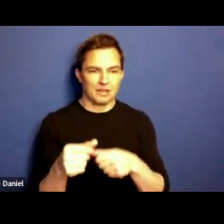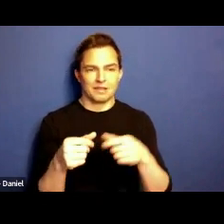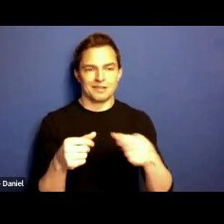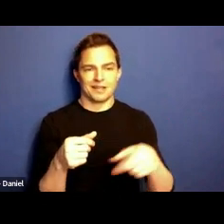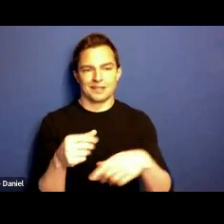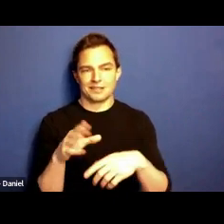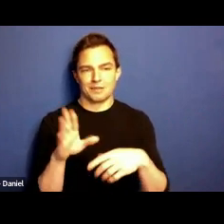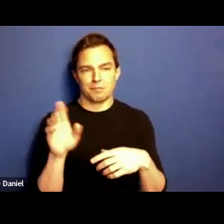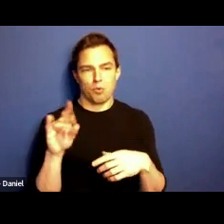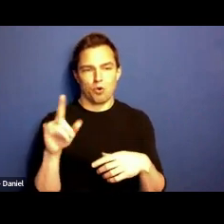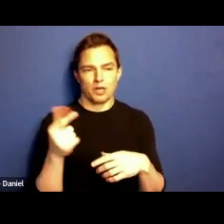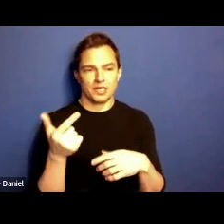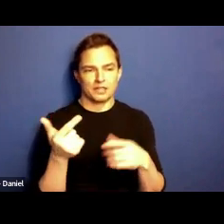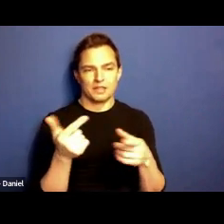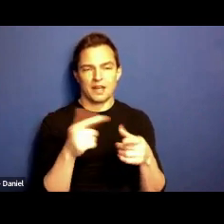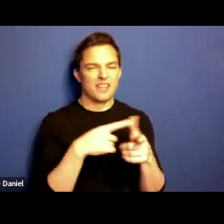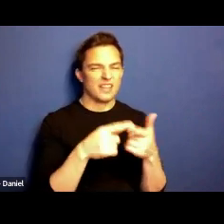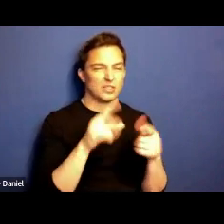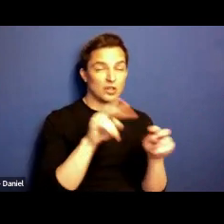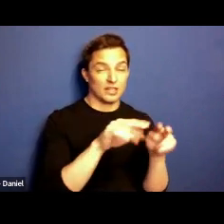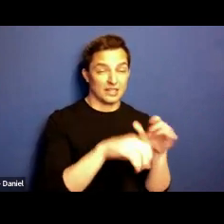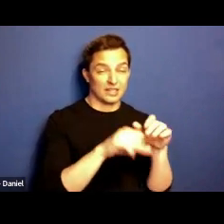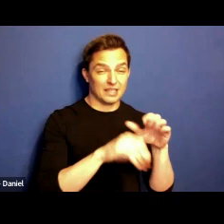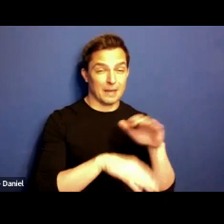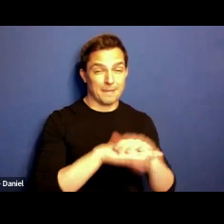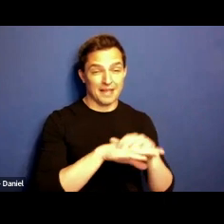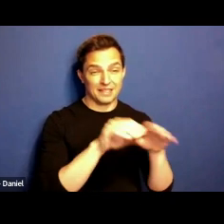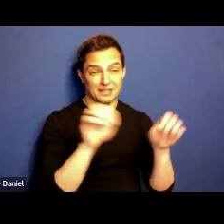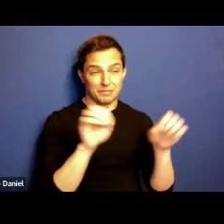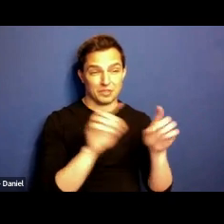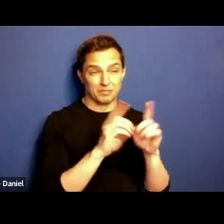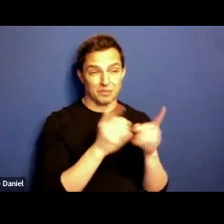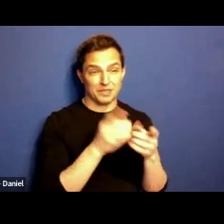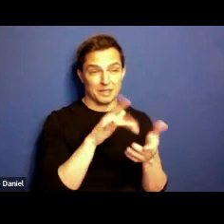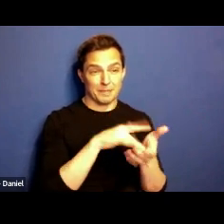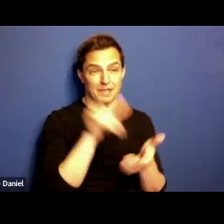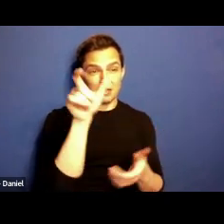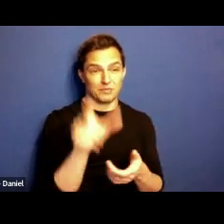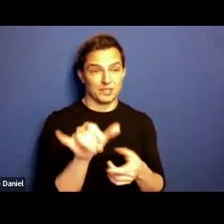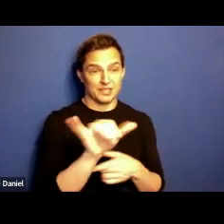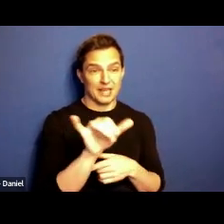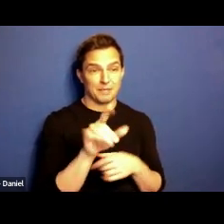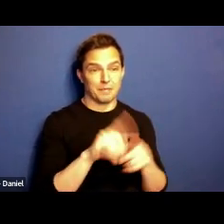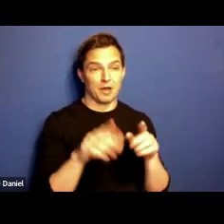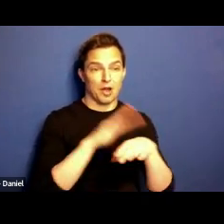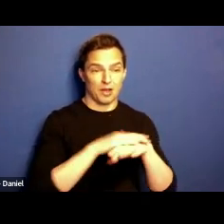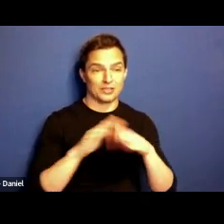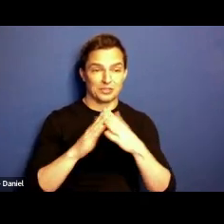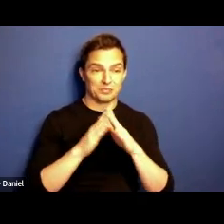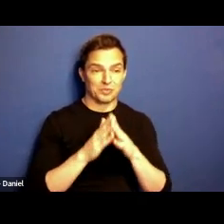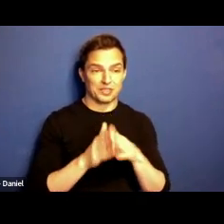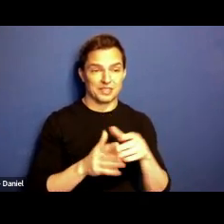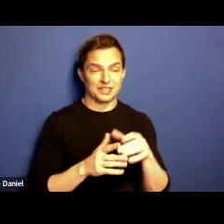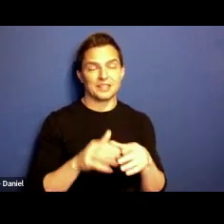at the capacity in the emergency department. The middle column is the same thing, but on the community side, our crisis